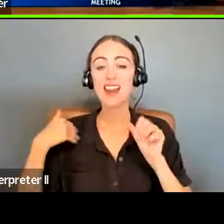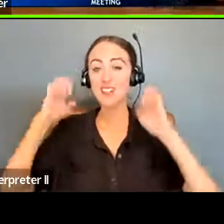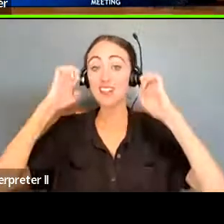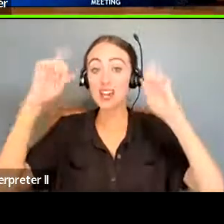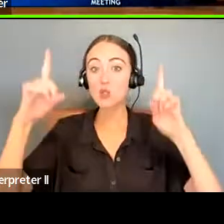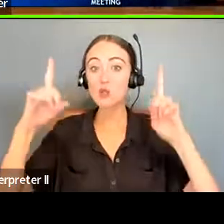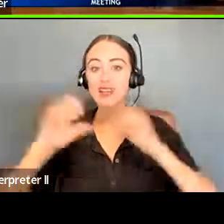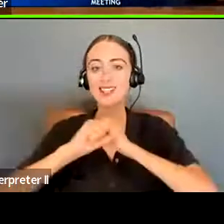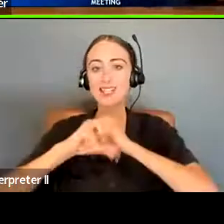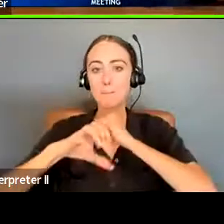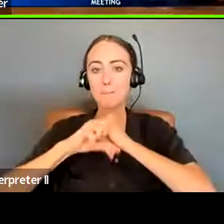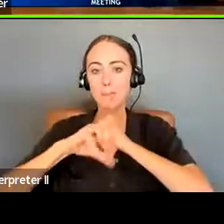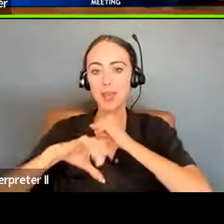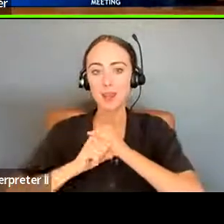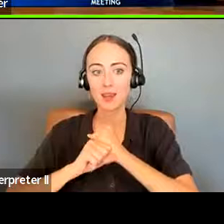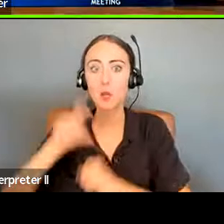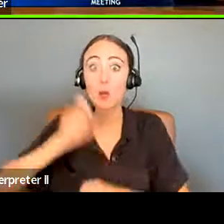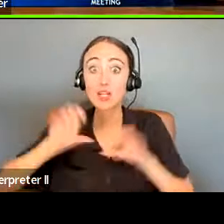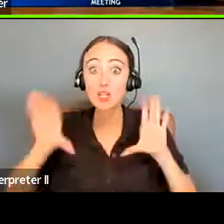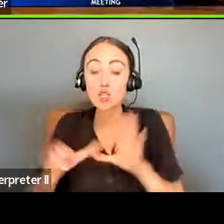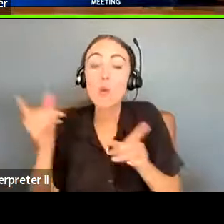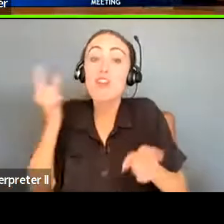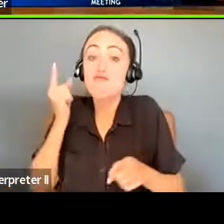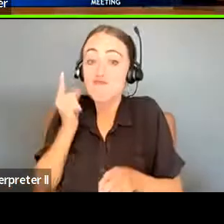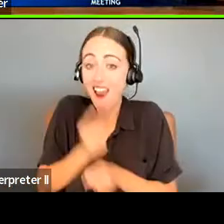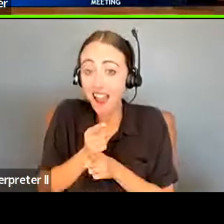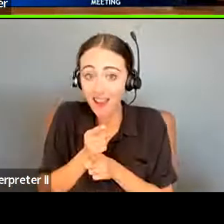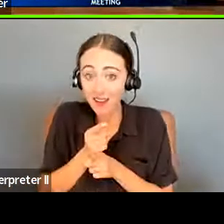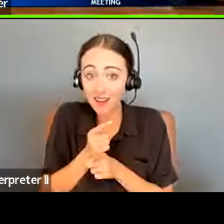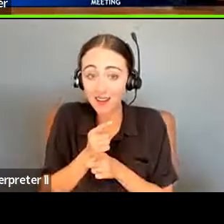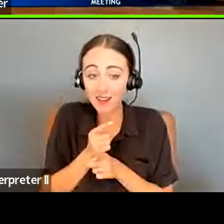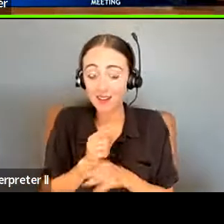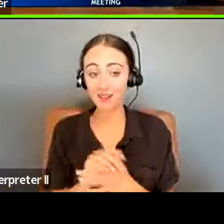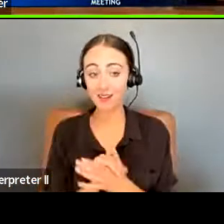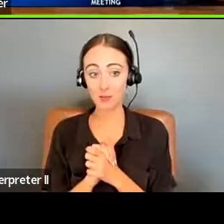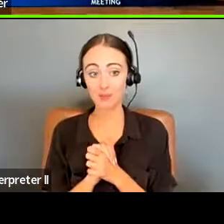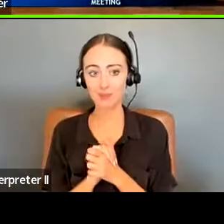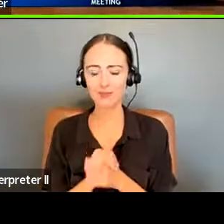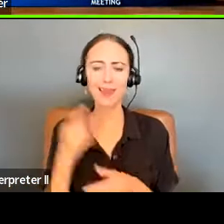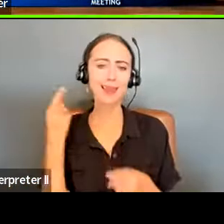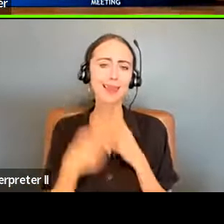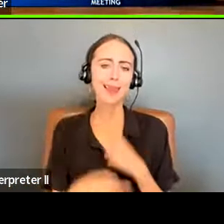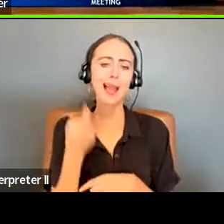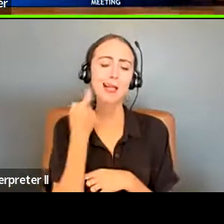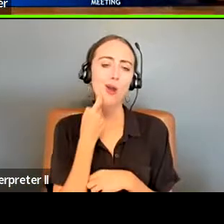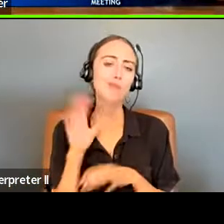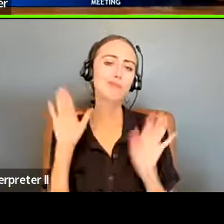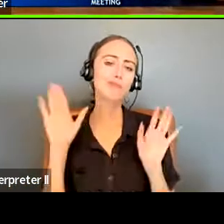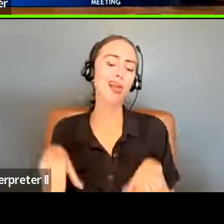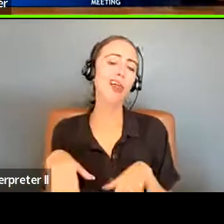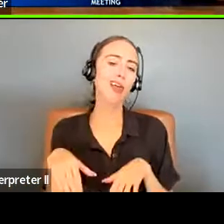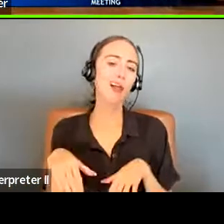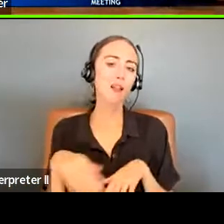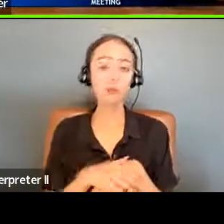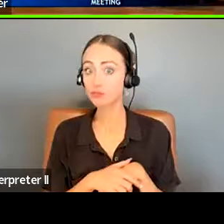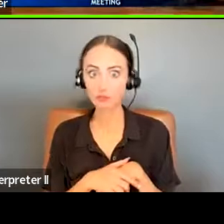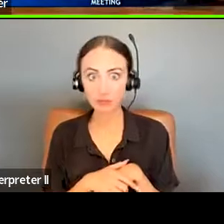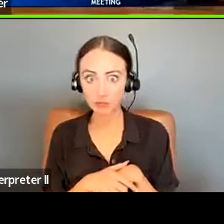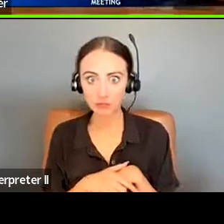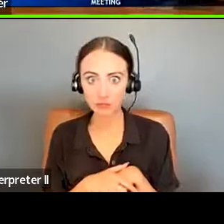We have to do this right. We have to do this right. This can't be just some write-off